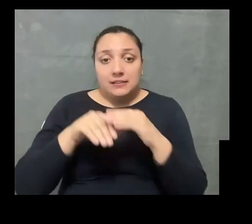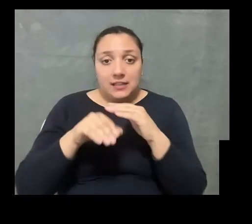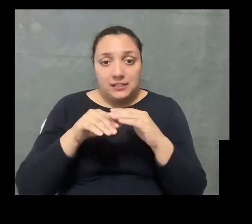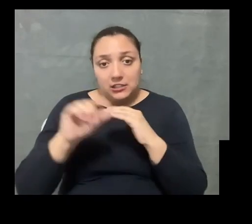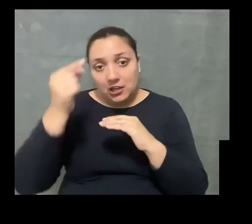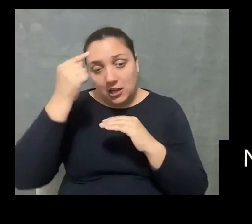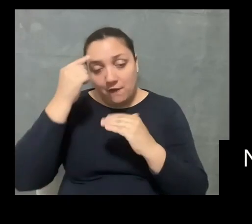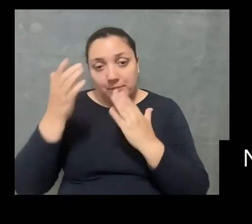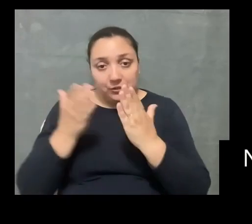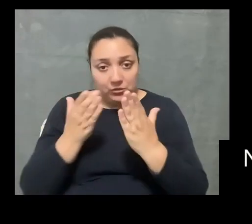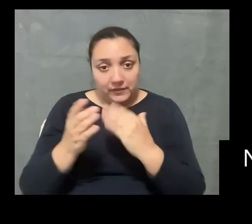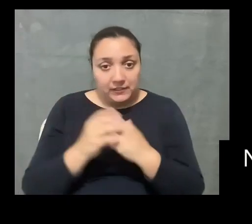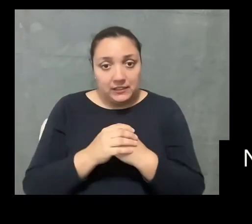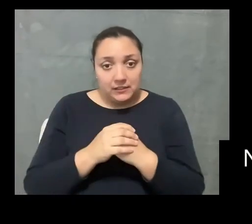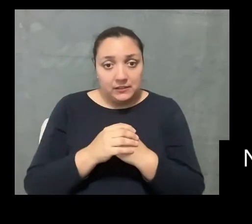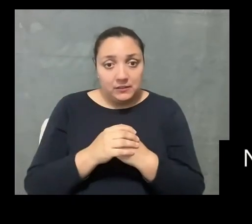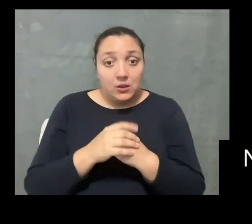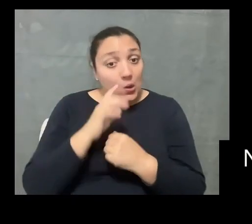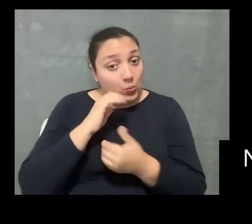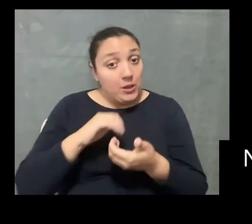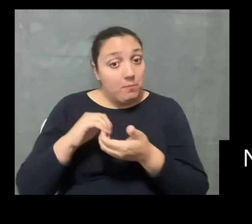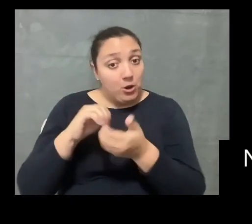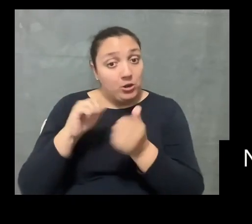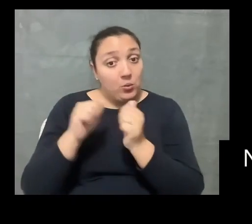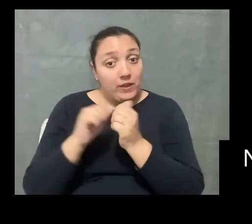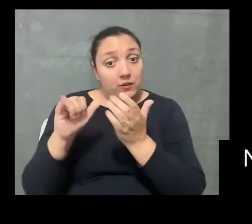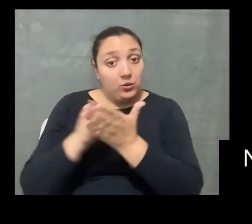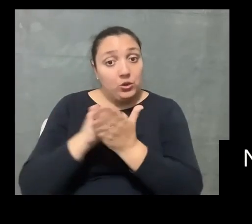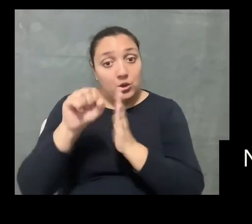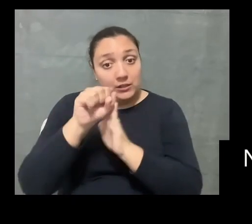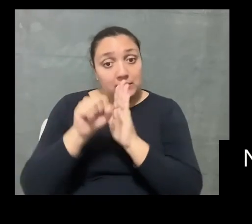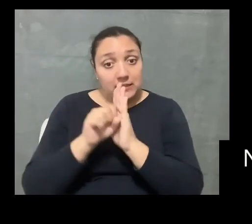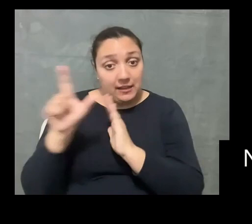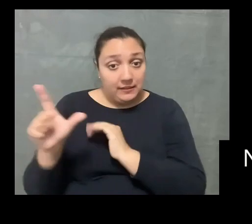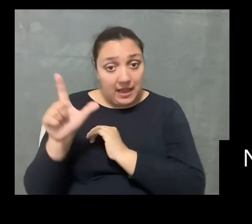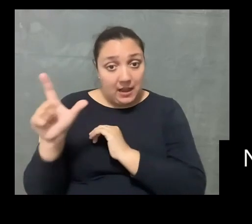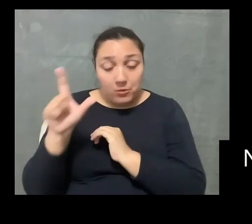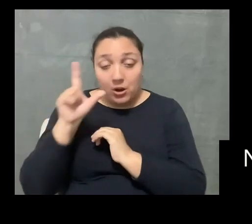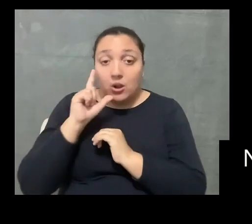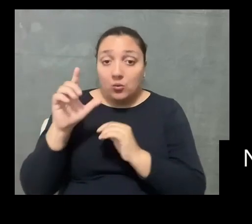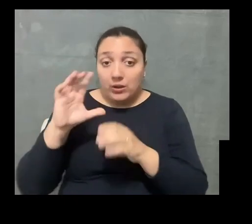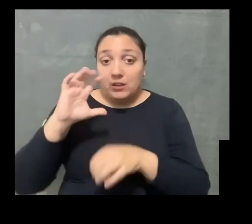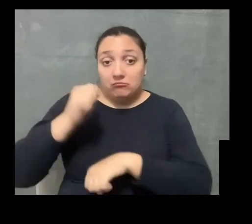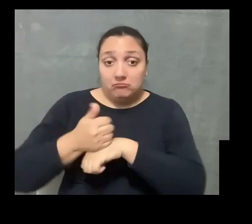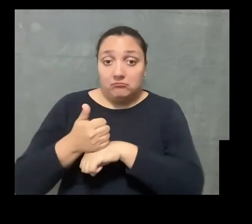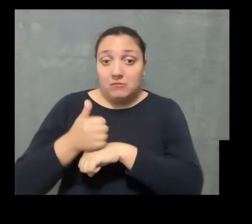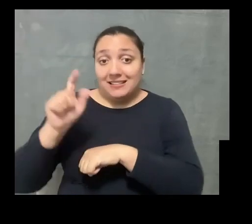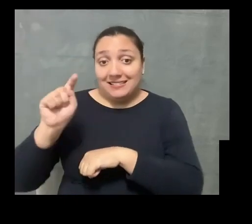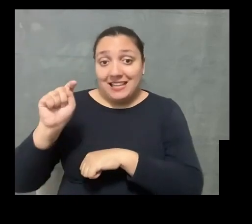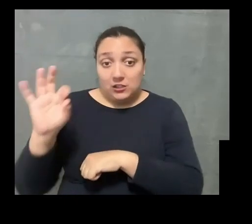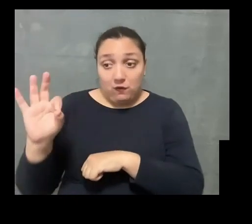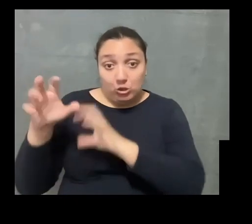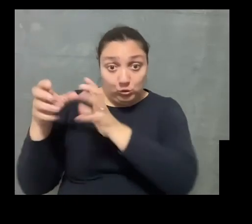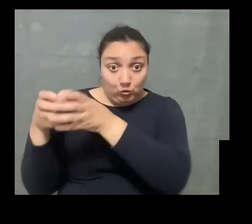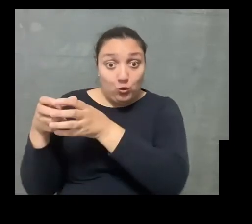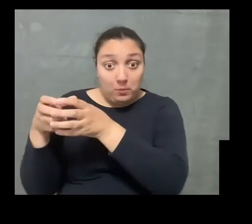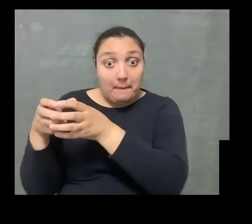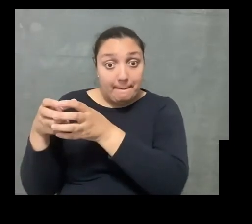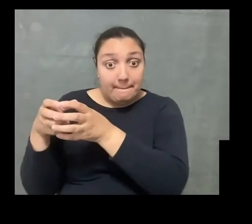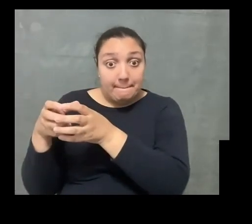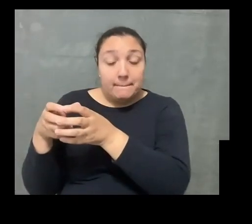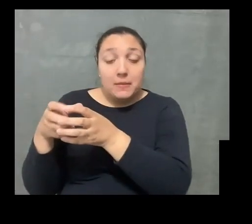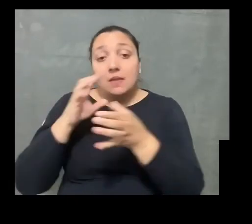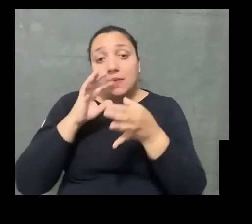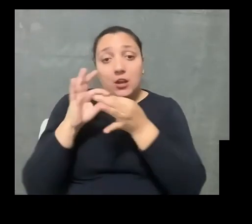services. We've partnered with the New York State Library to convene a digital equity task force, and that task force really coordinates